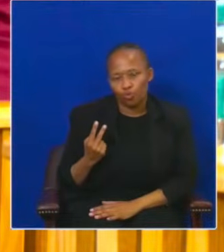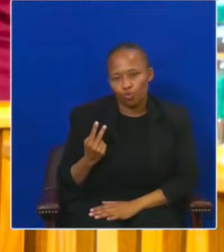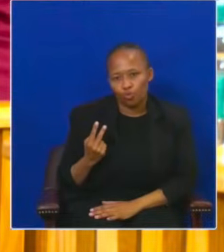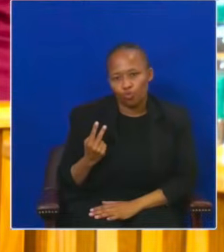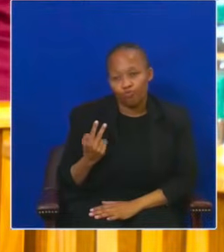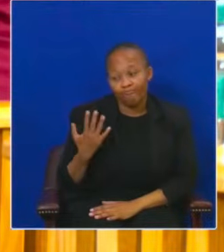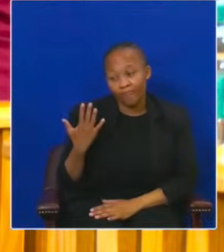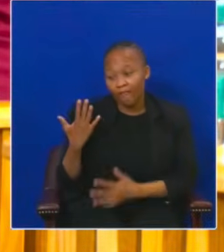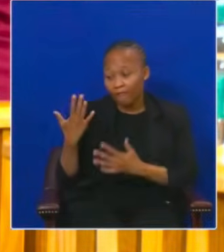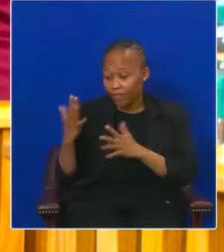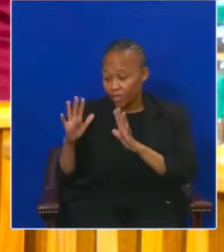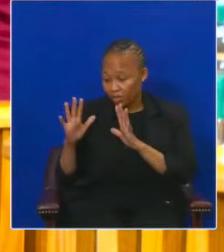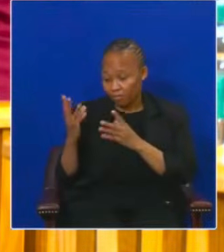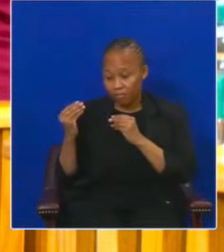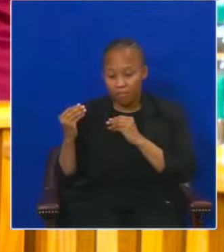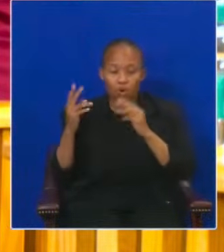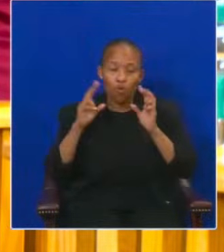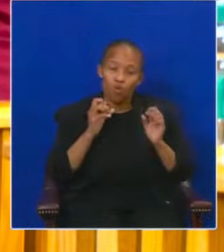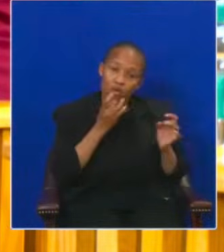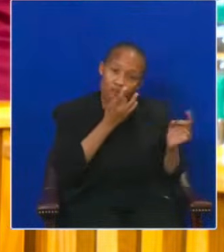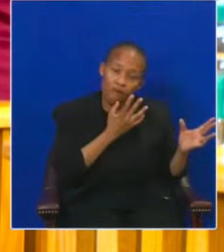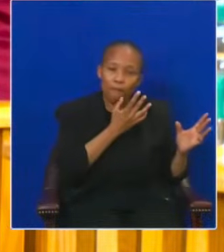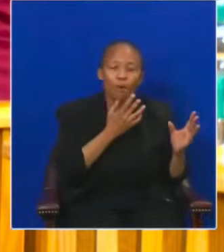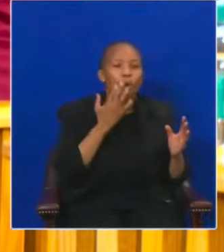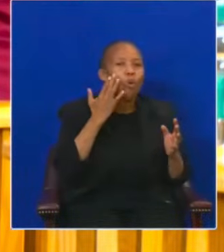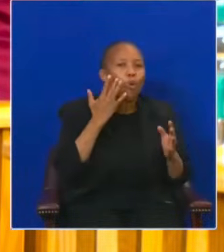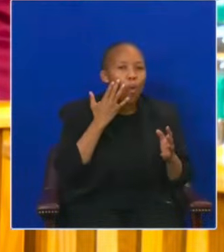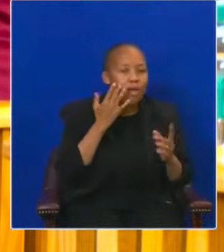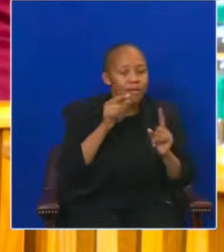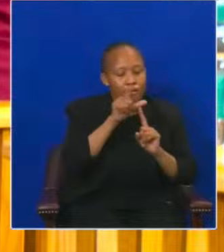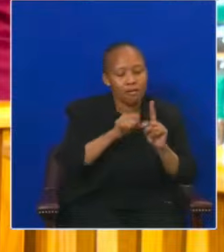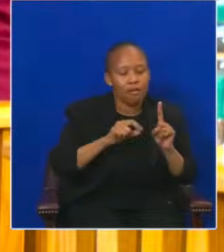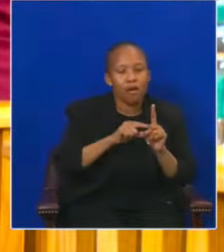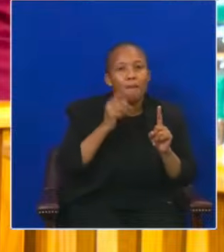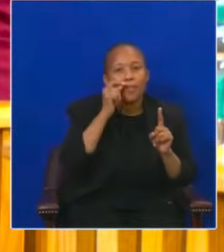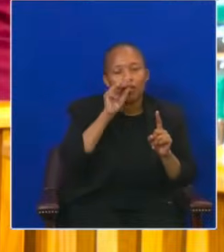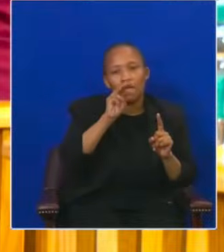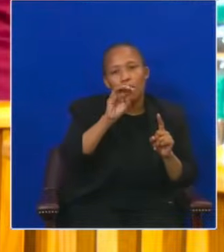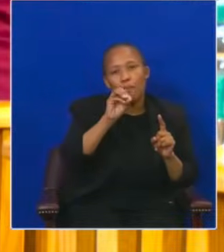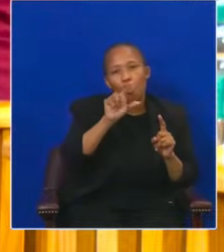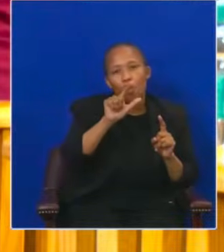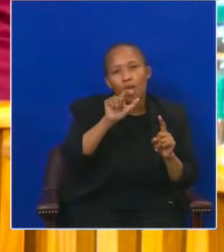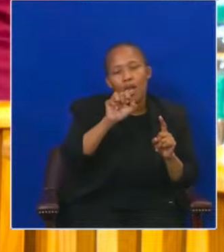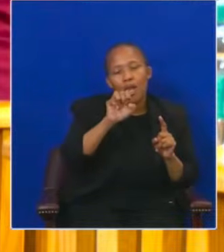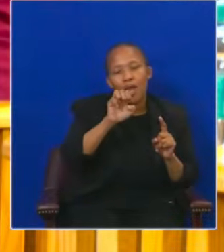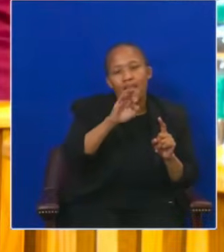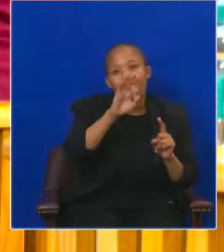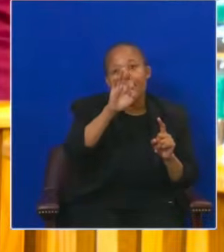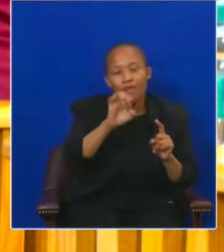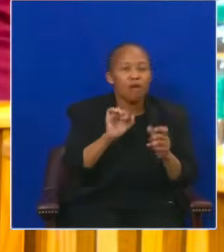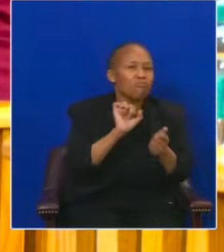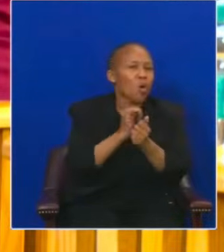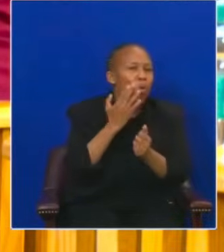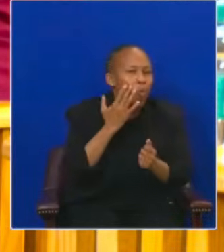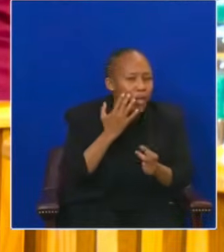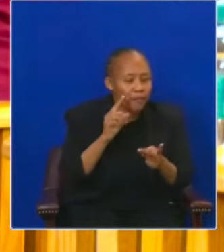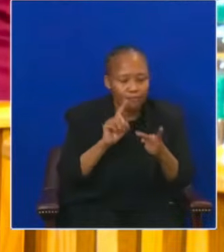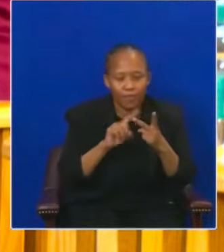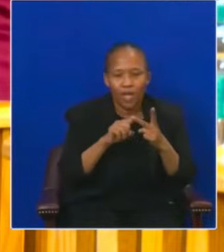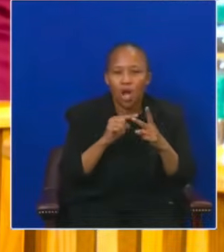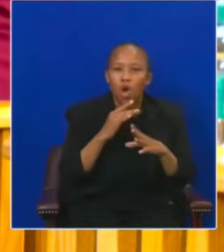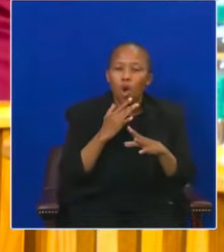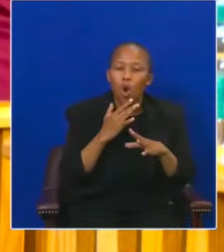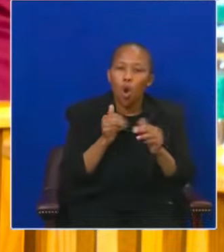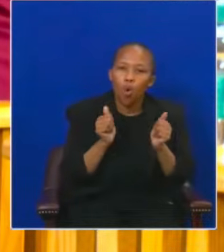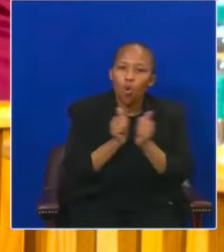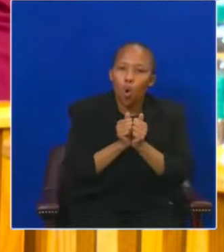when Mr. Molefe was arrested and who his co-accused are in respect of the relevant